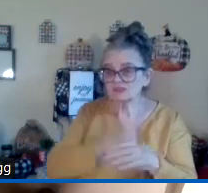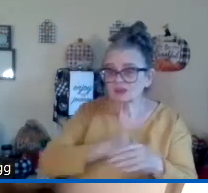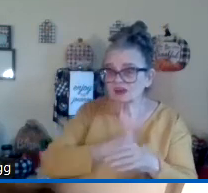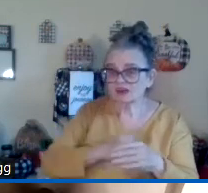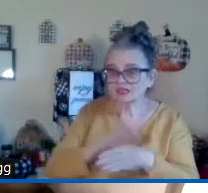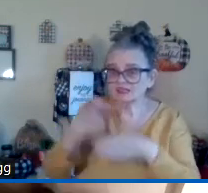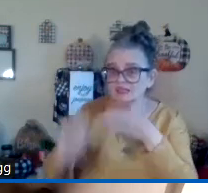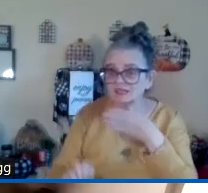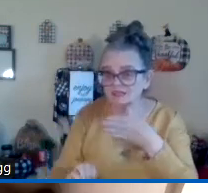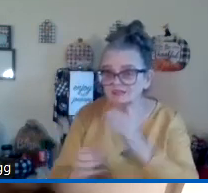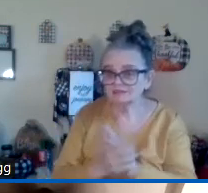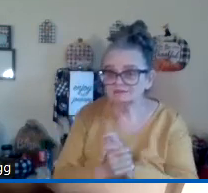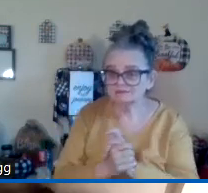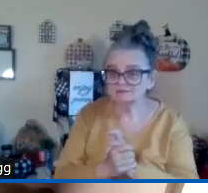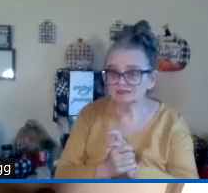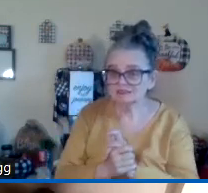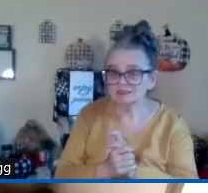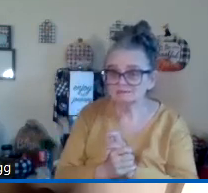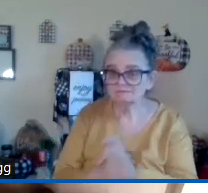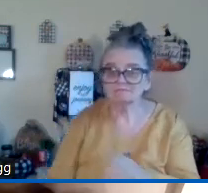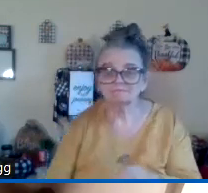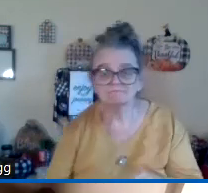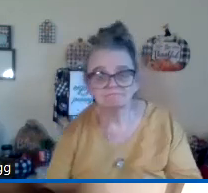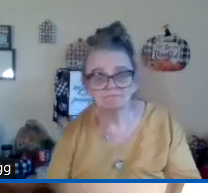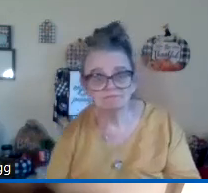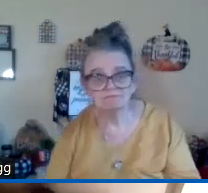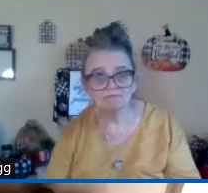will be sorry in the end. Okay.